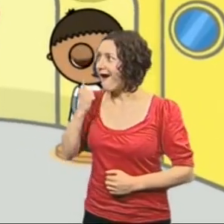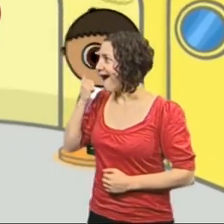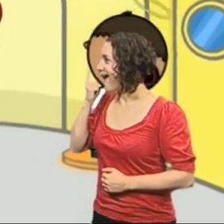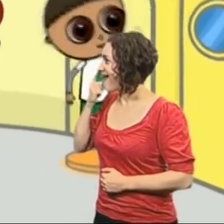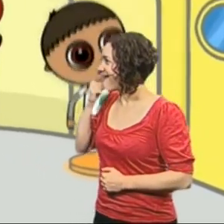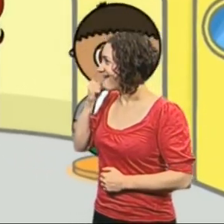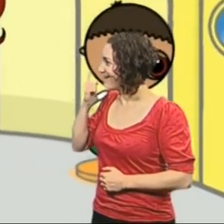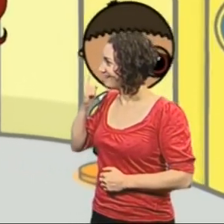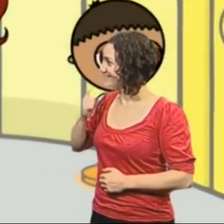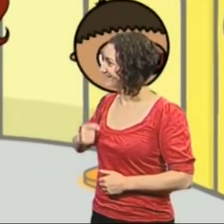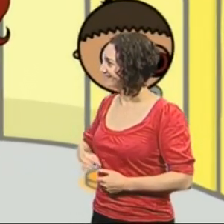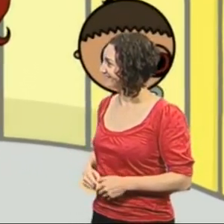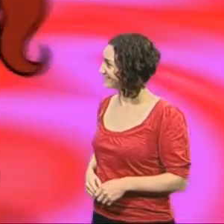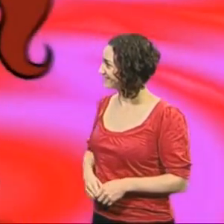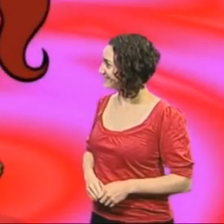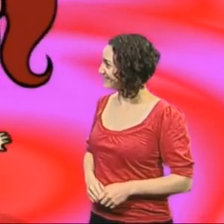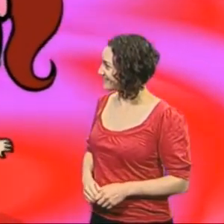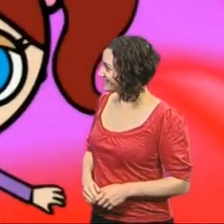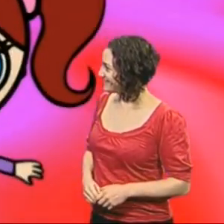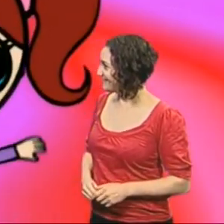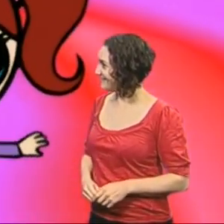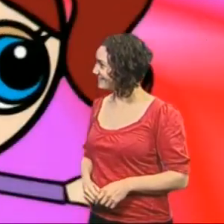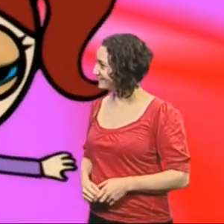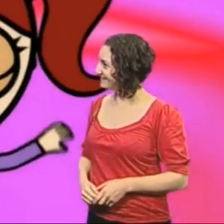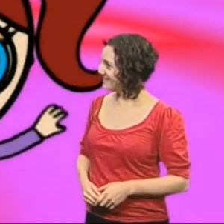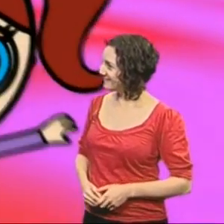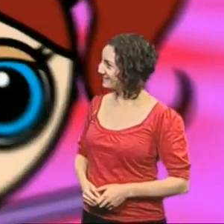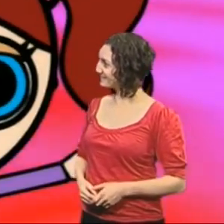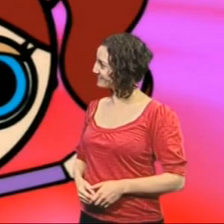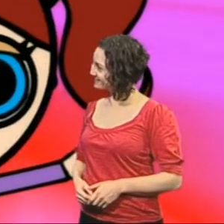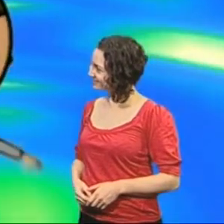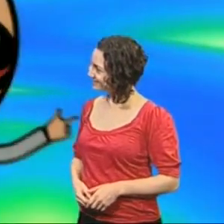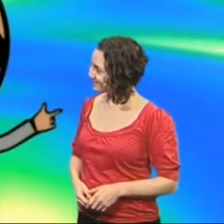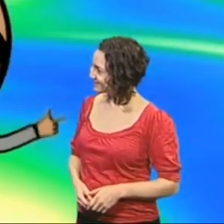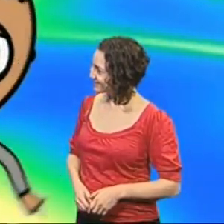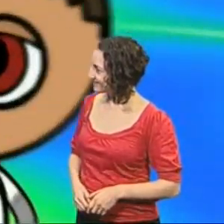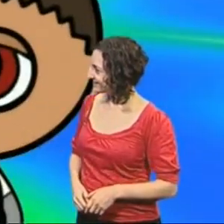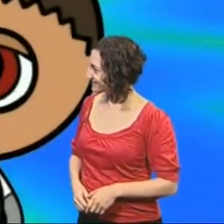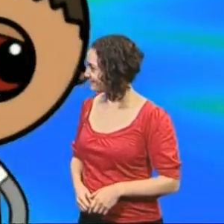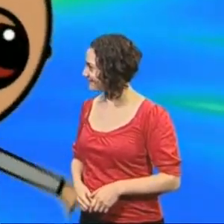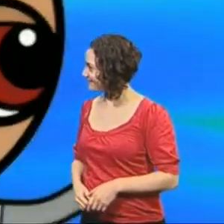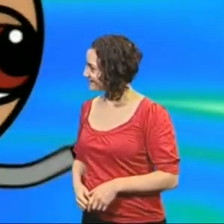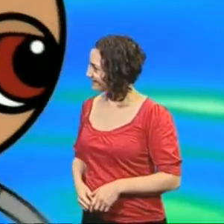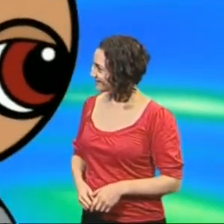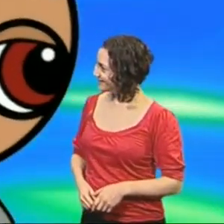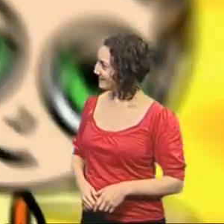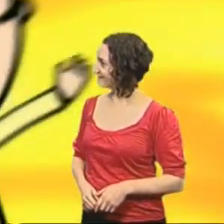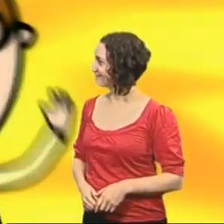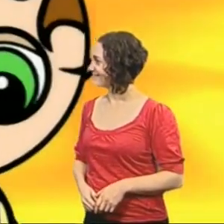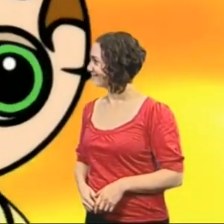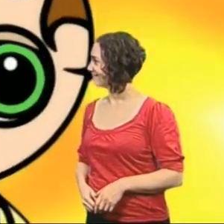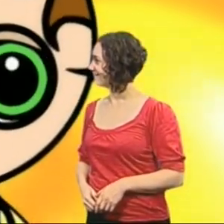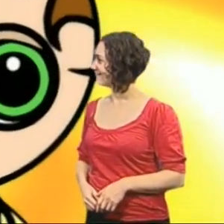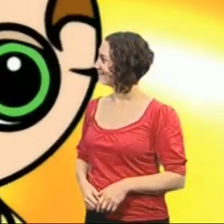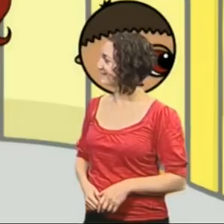There's work to be done. Ellie, Ellie, Ellie, Ellie. Make, make, make.